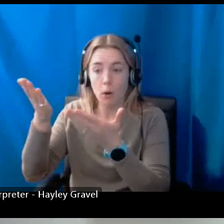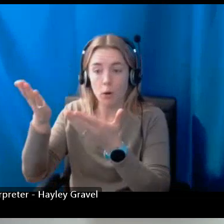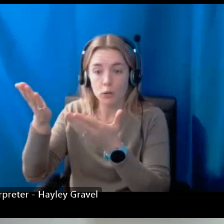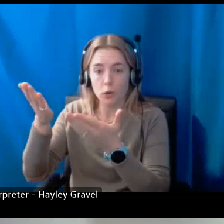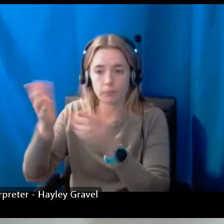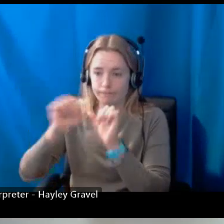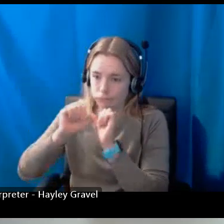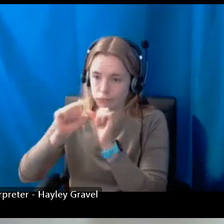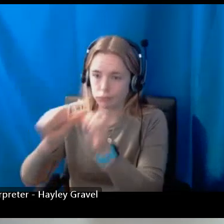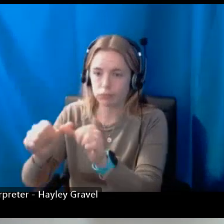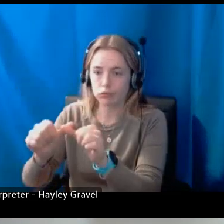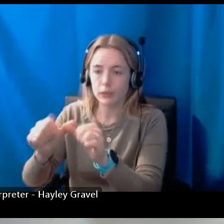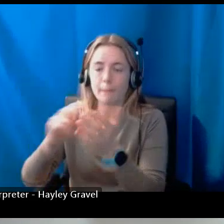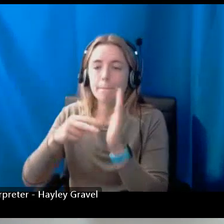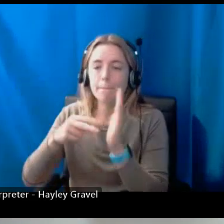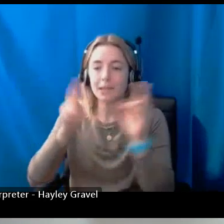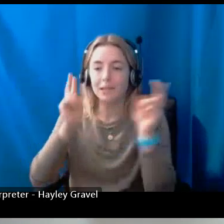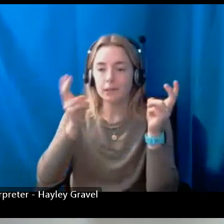of your research.